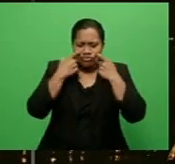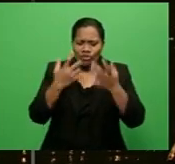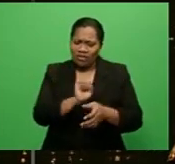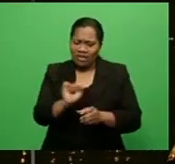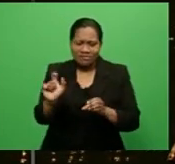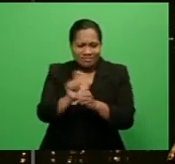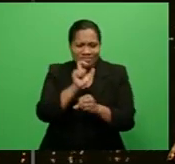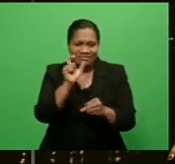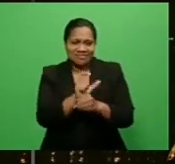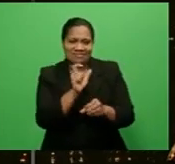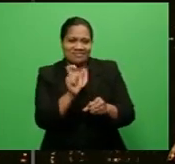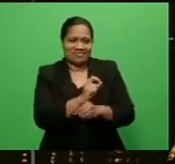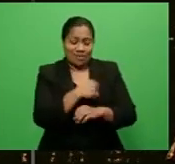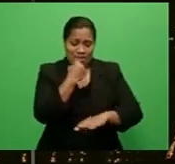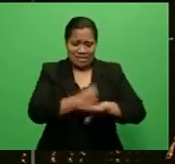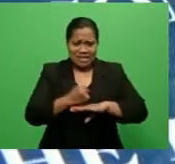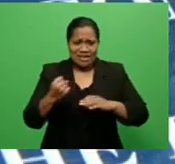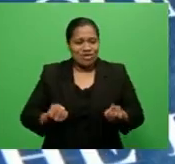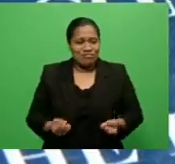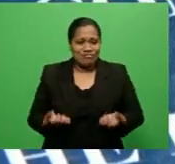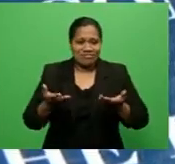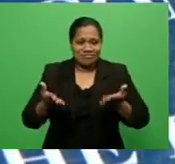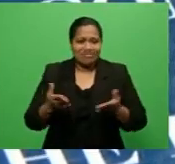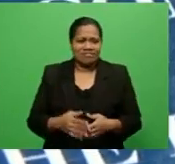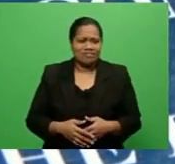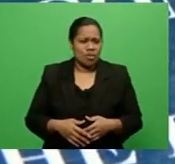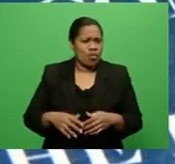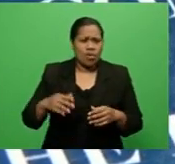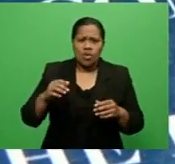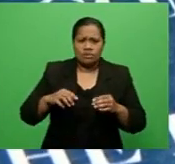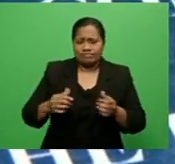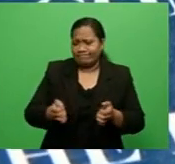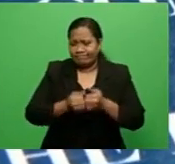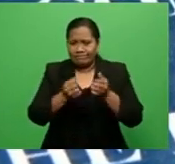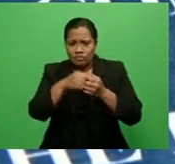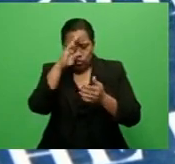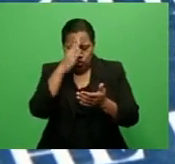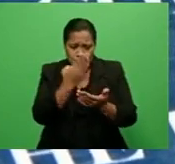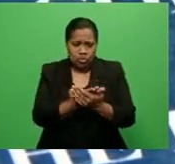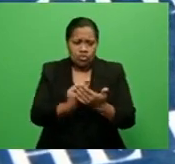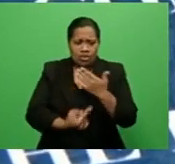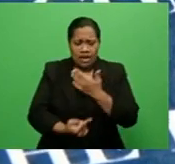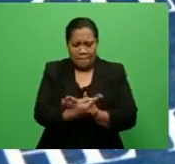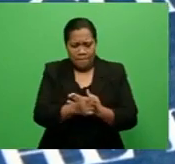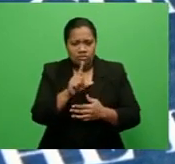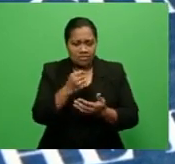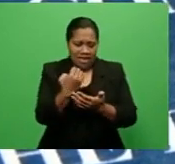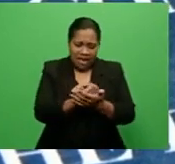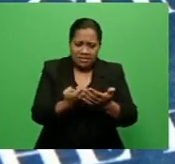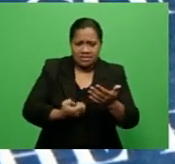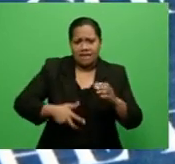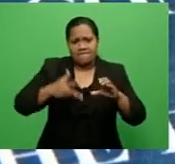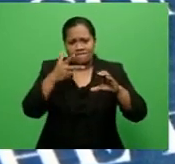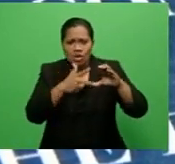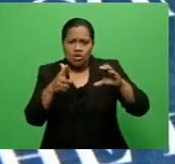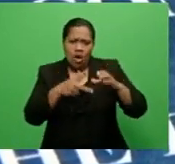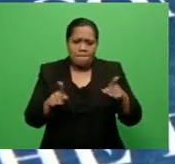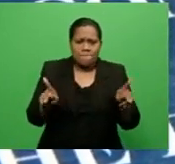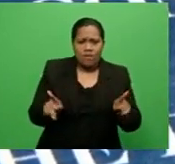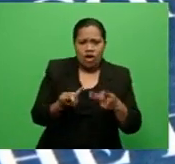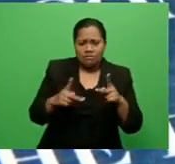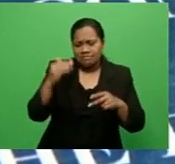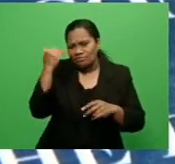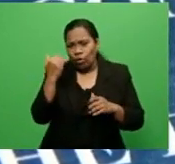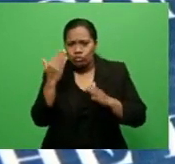prompt provided by the government. Hundreds of students made their entries through essays, videos, poems and short stories on